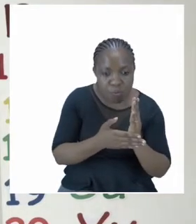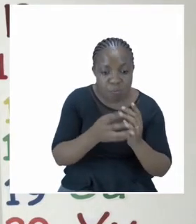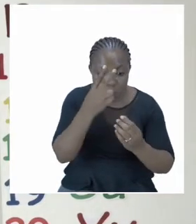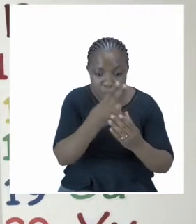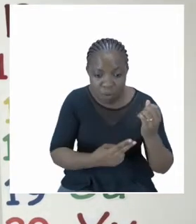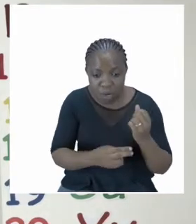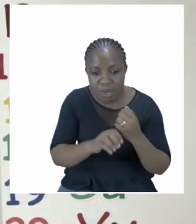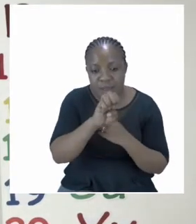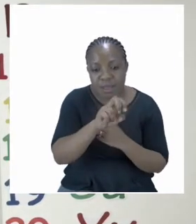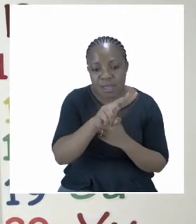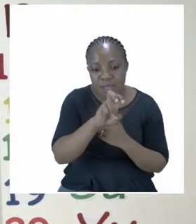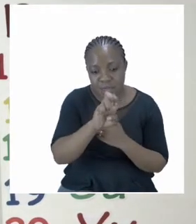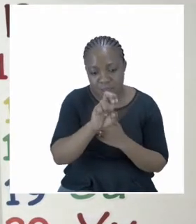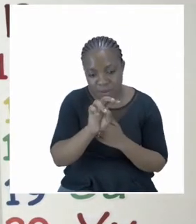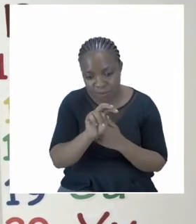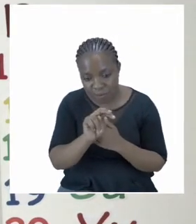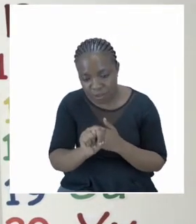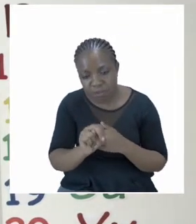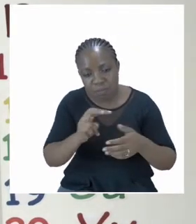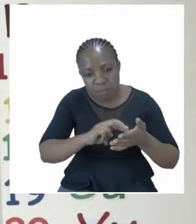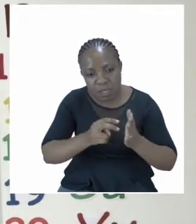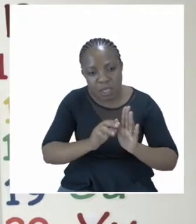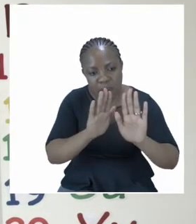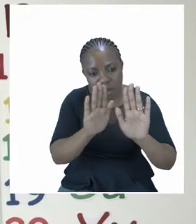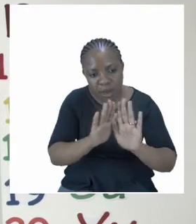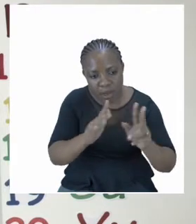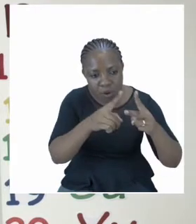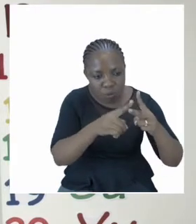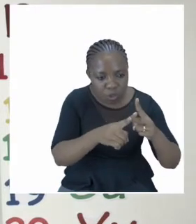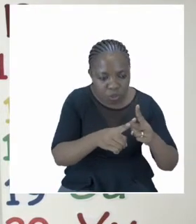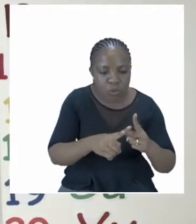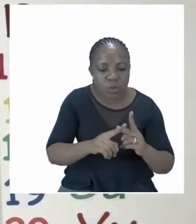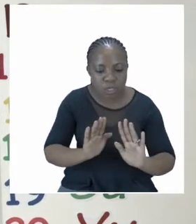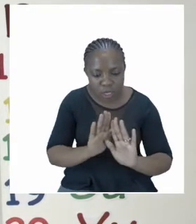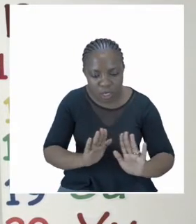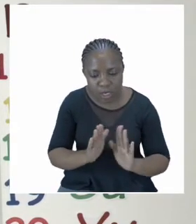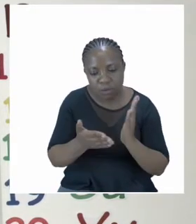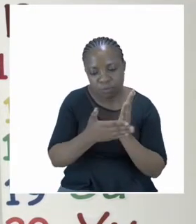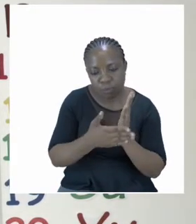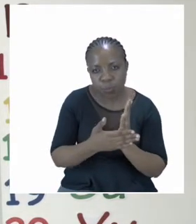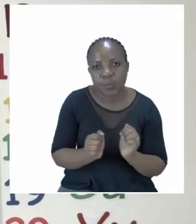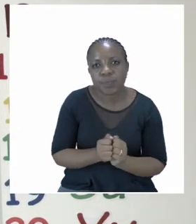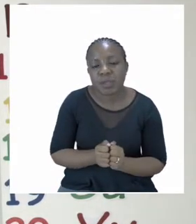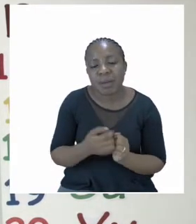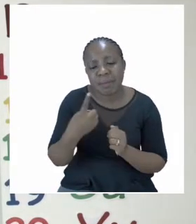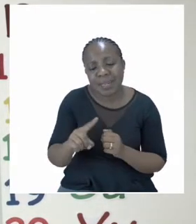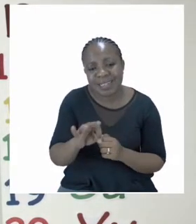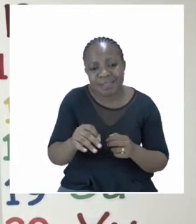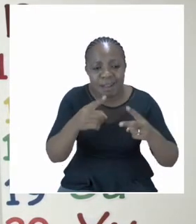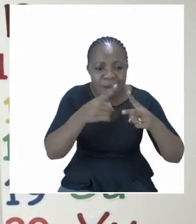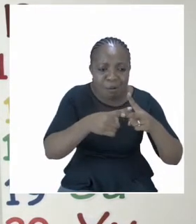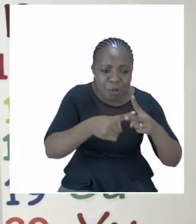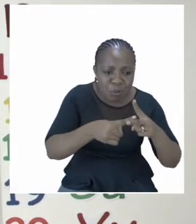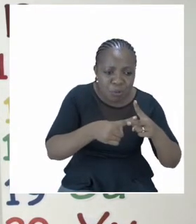color both even numbers. And if the door and the window don't have any even